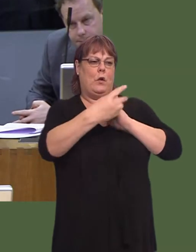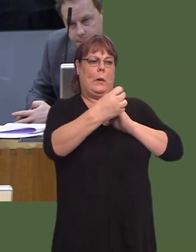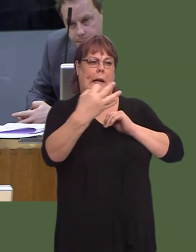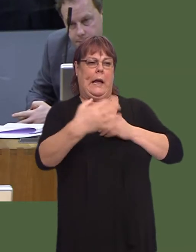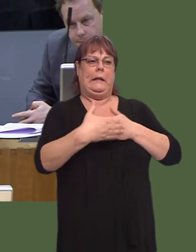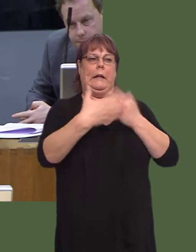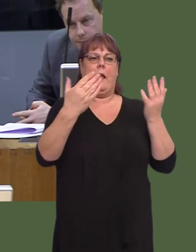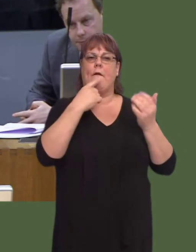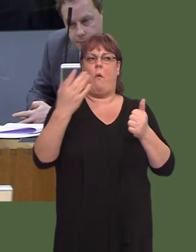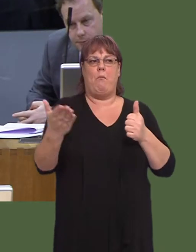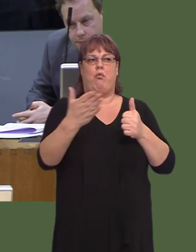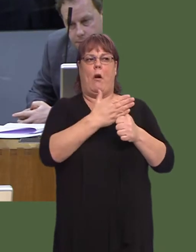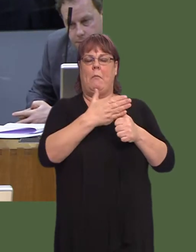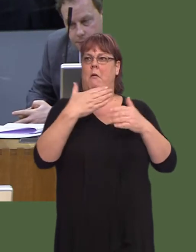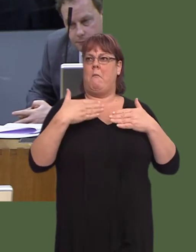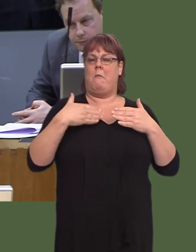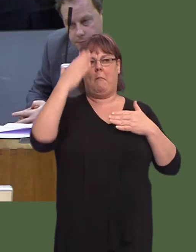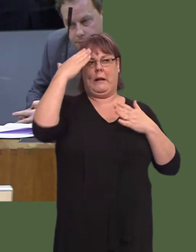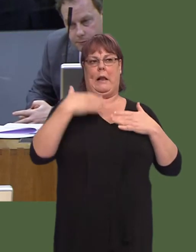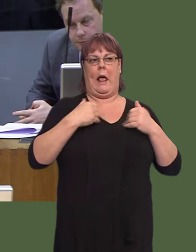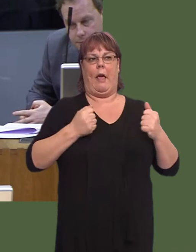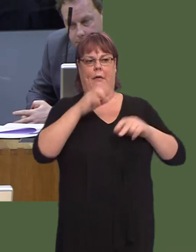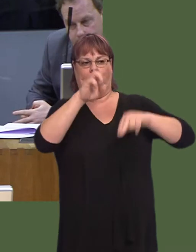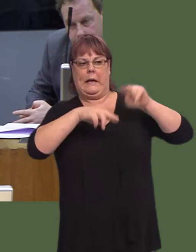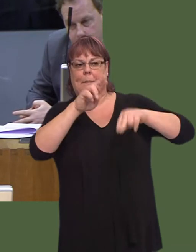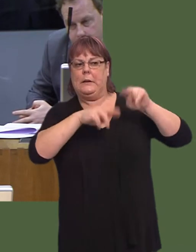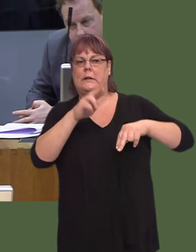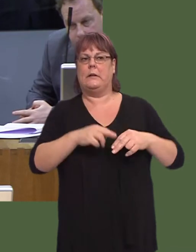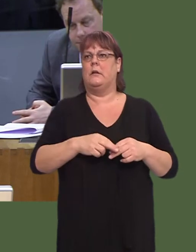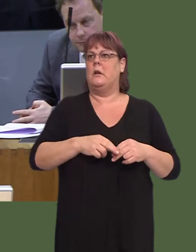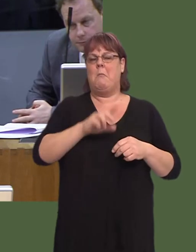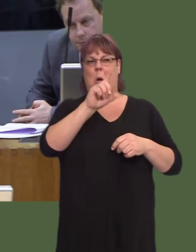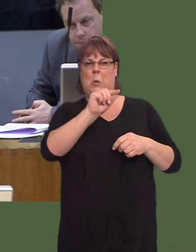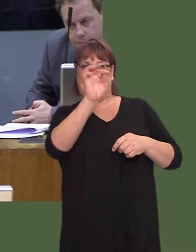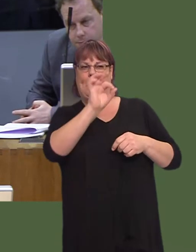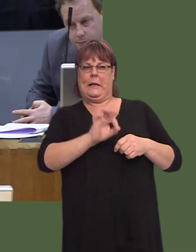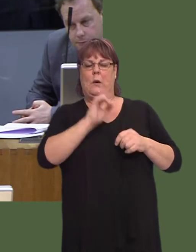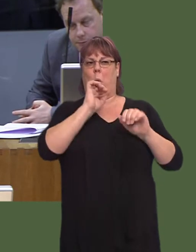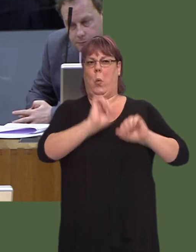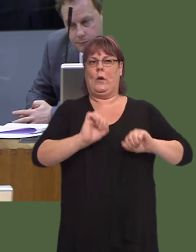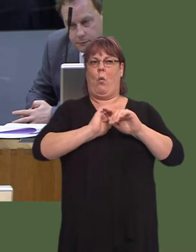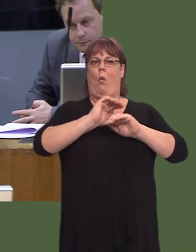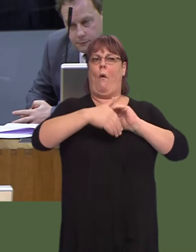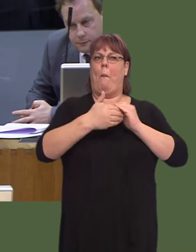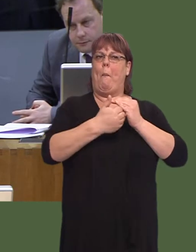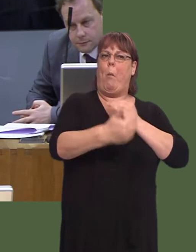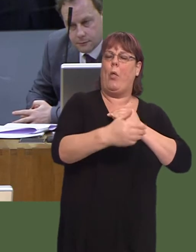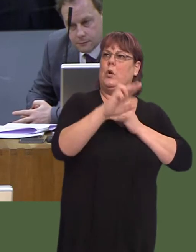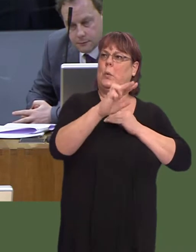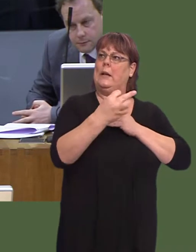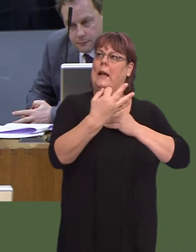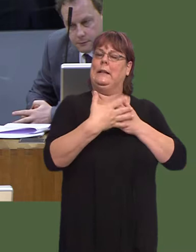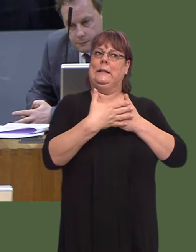primary mental health support services assessment, and 20% of those patients will wait more than 28 days